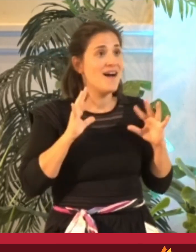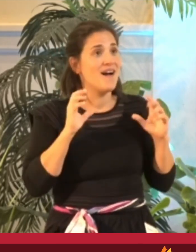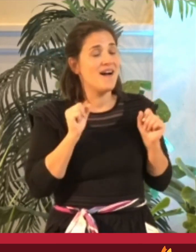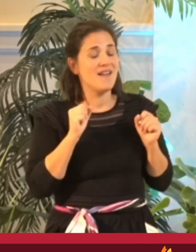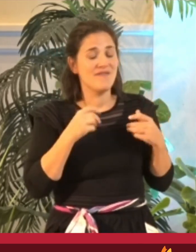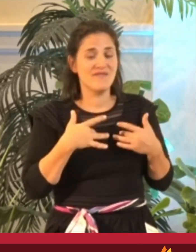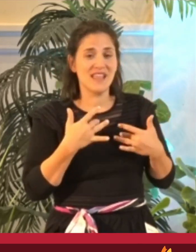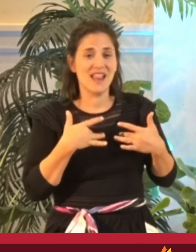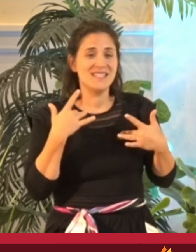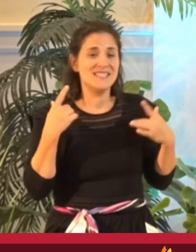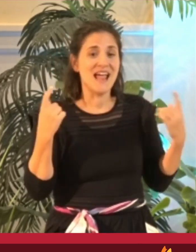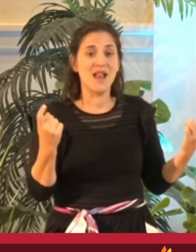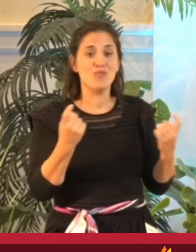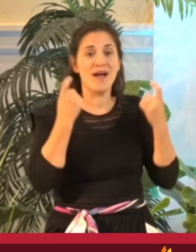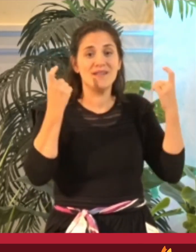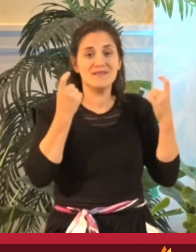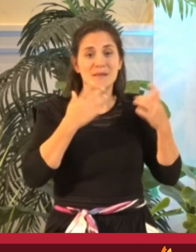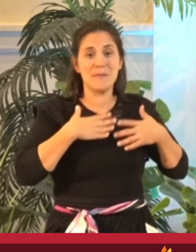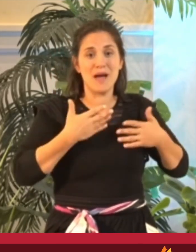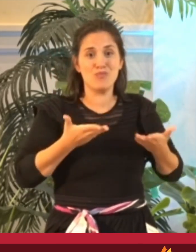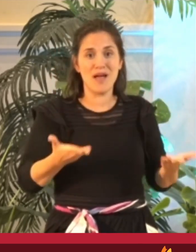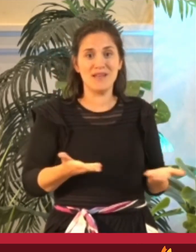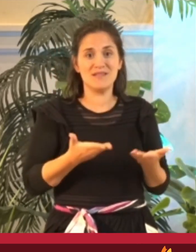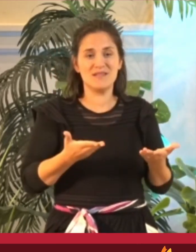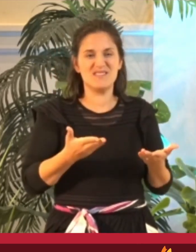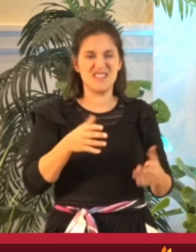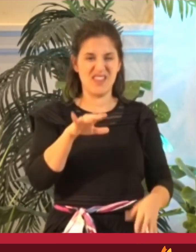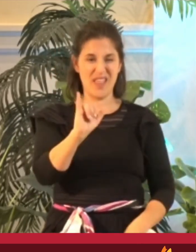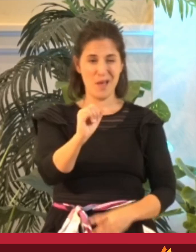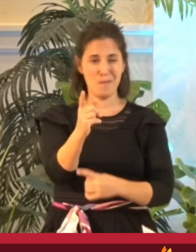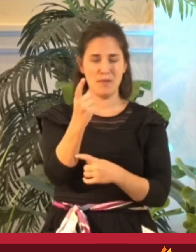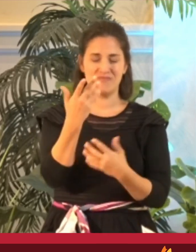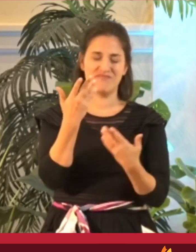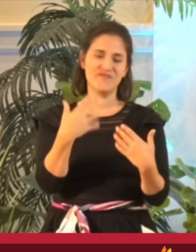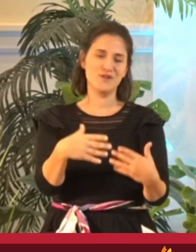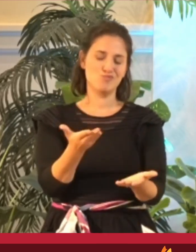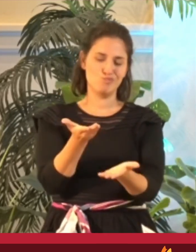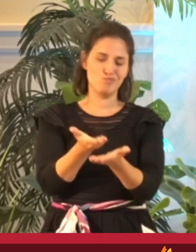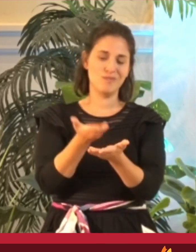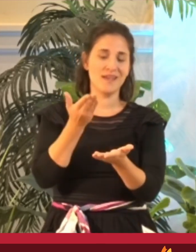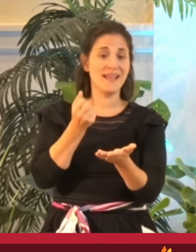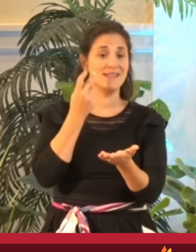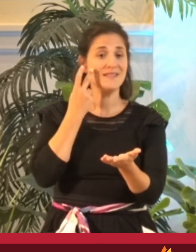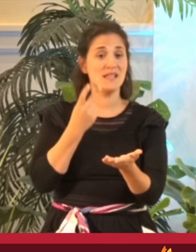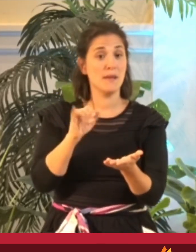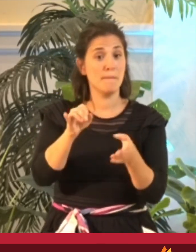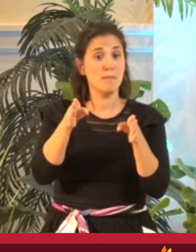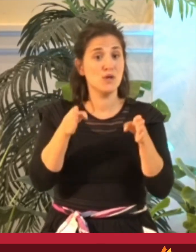presence. And I knew that they were going through a tough time.